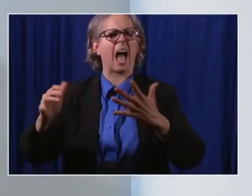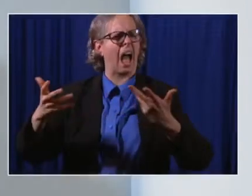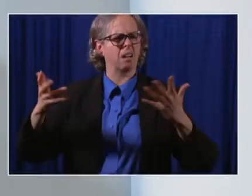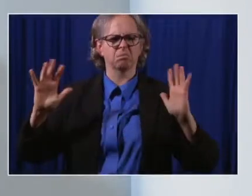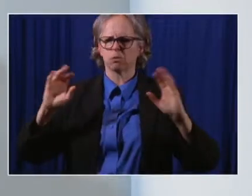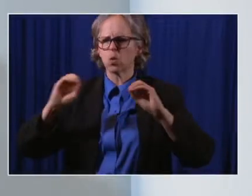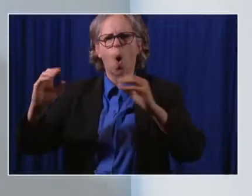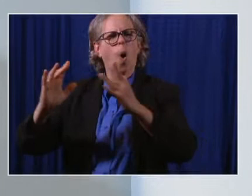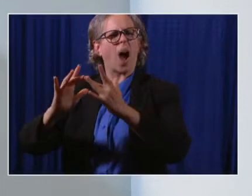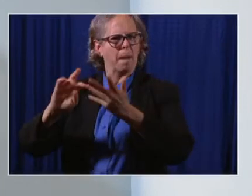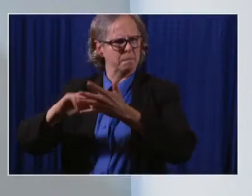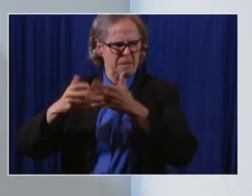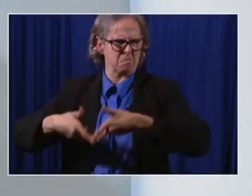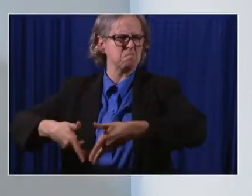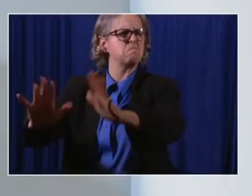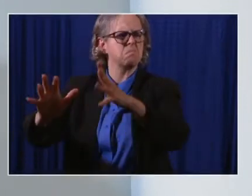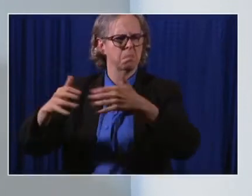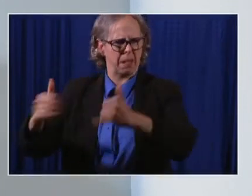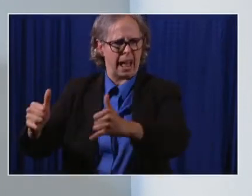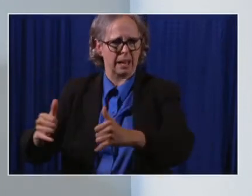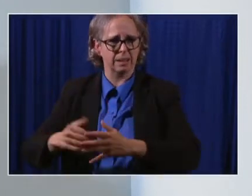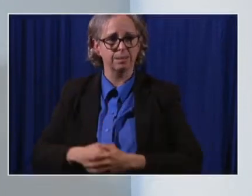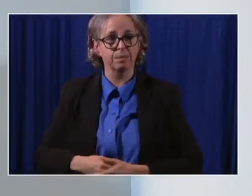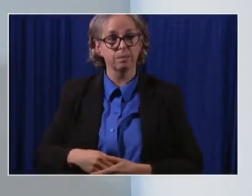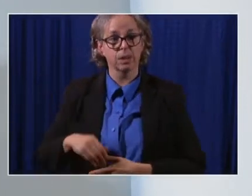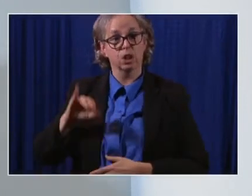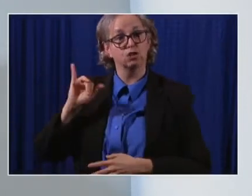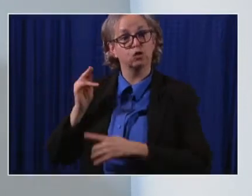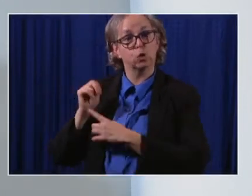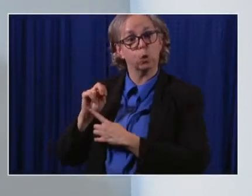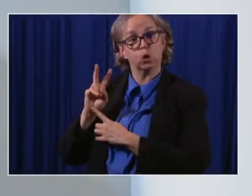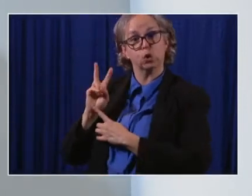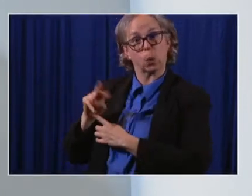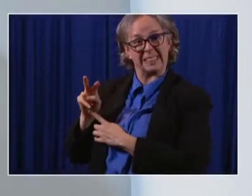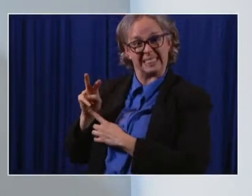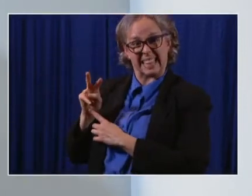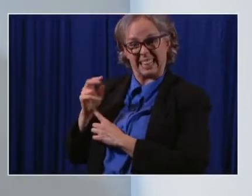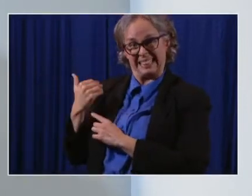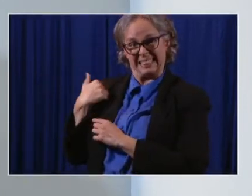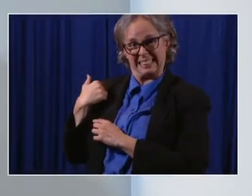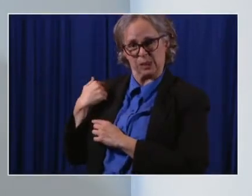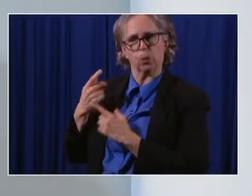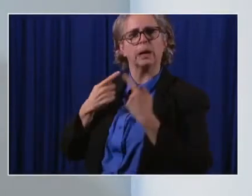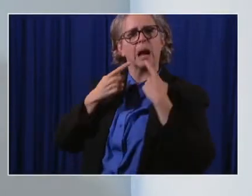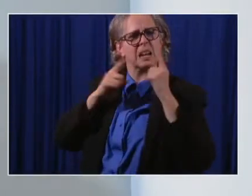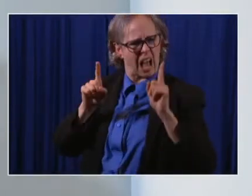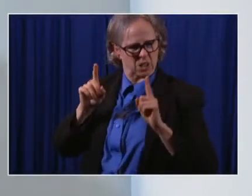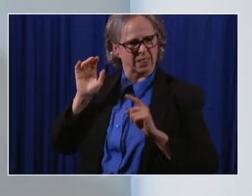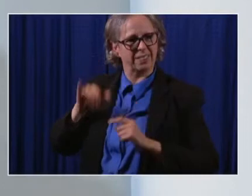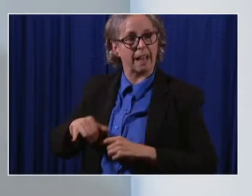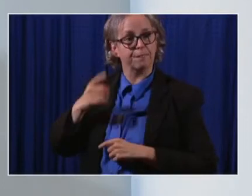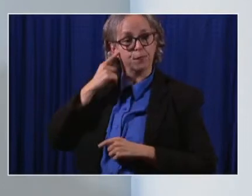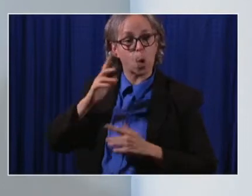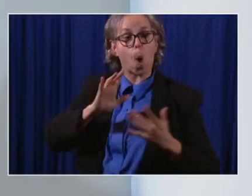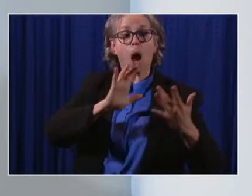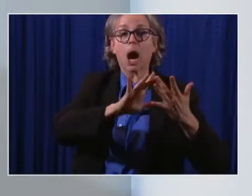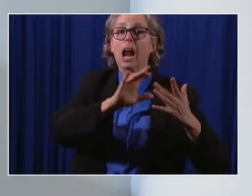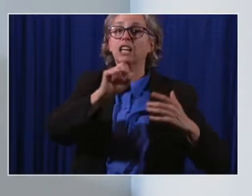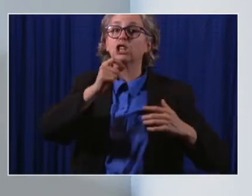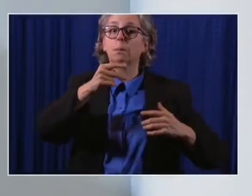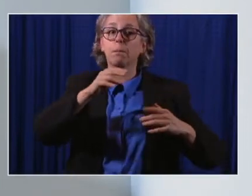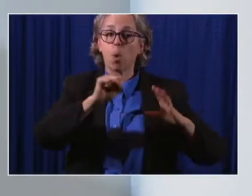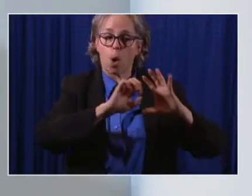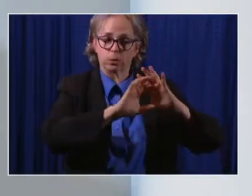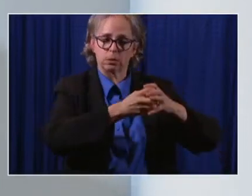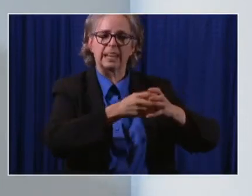June the 22nd, we announced a return to practice as being allowed for contact sports, but not